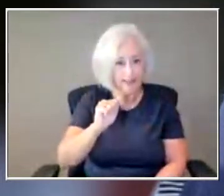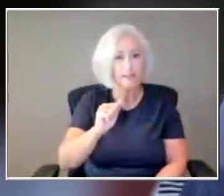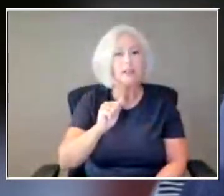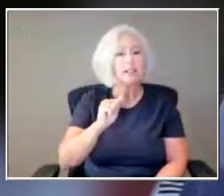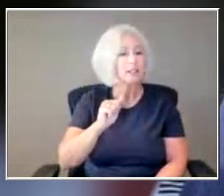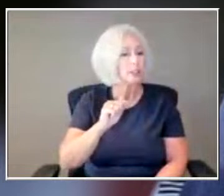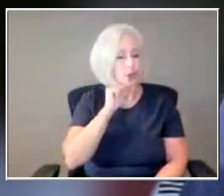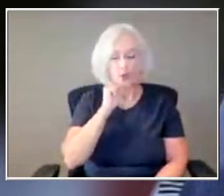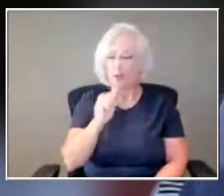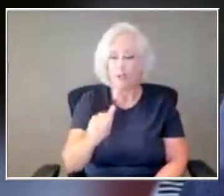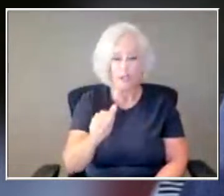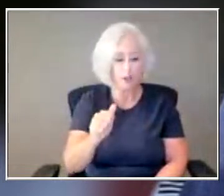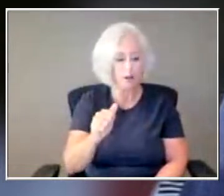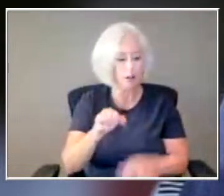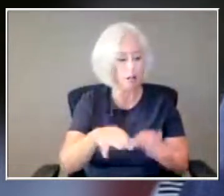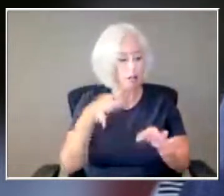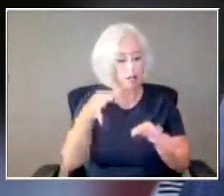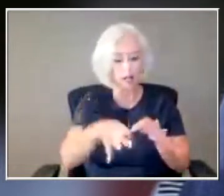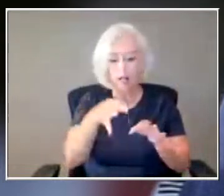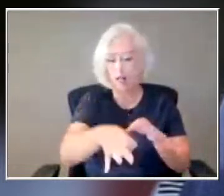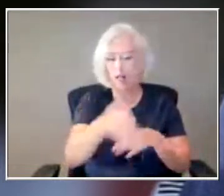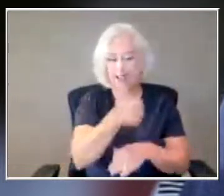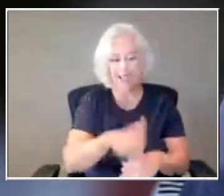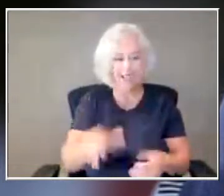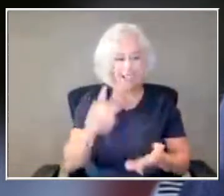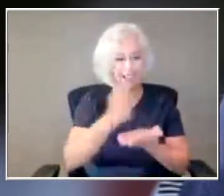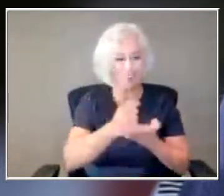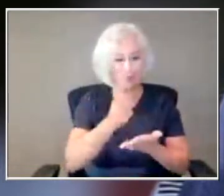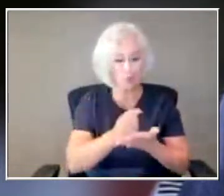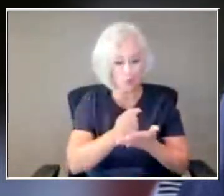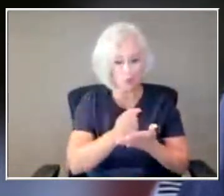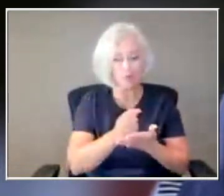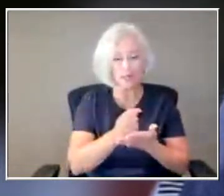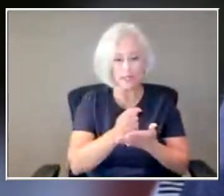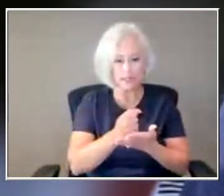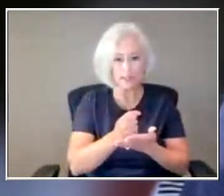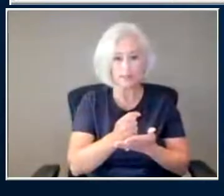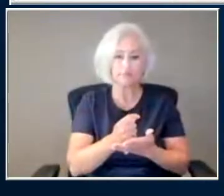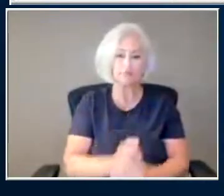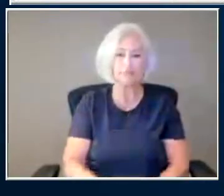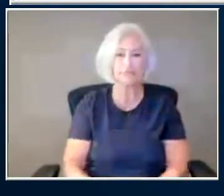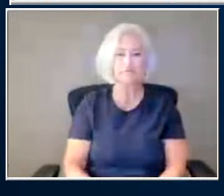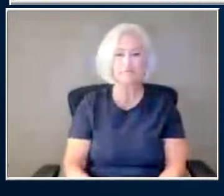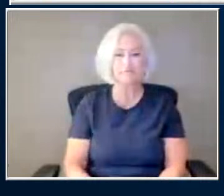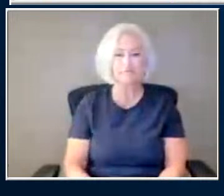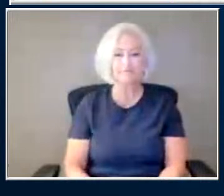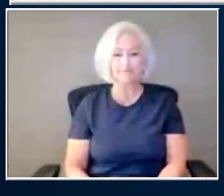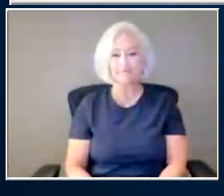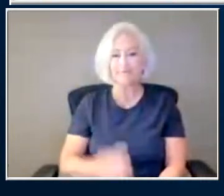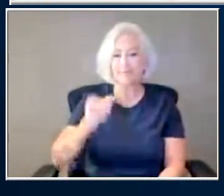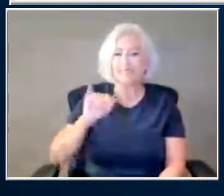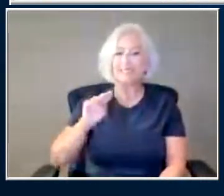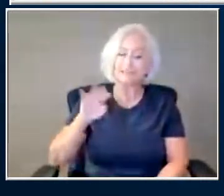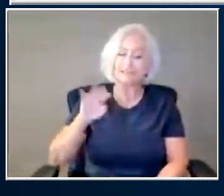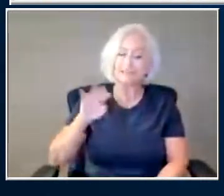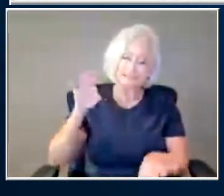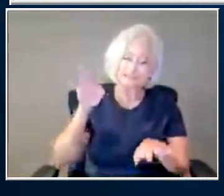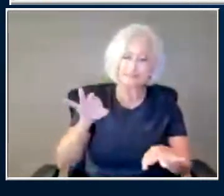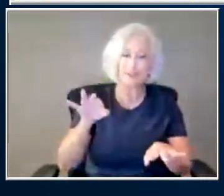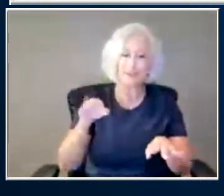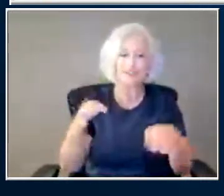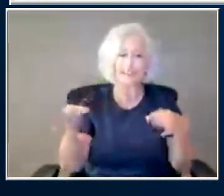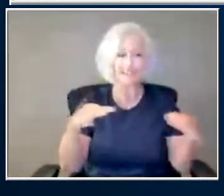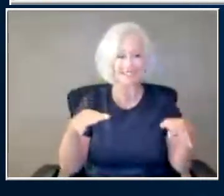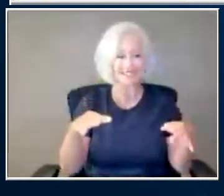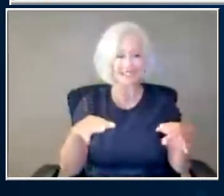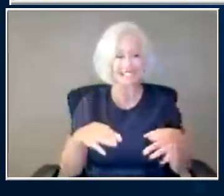don't delay any treatment that might be necessary too long. Tim, you said it perfectly. We're all, that's like music to